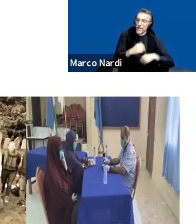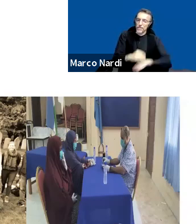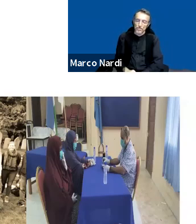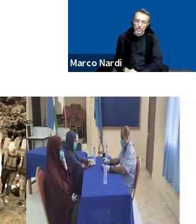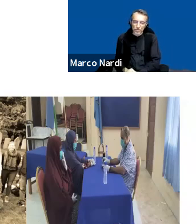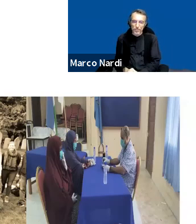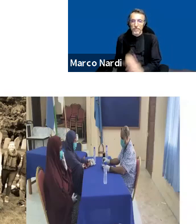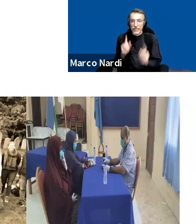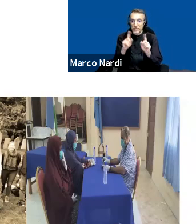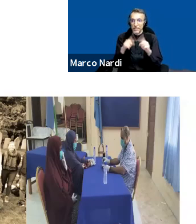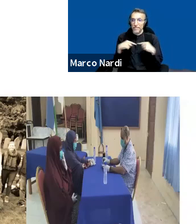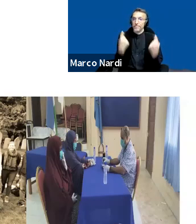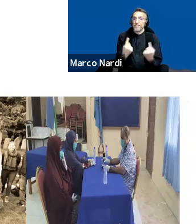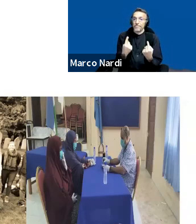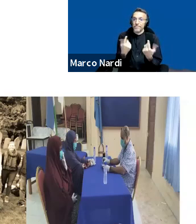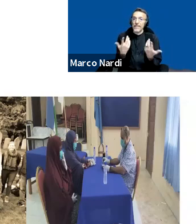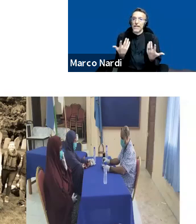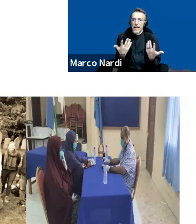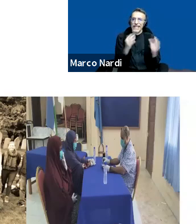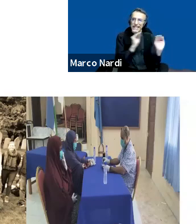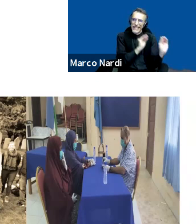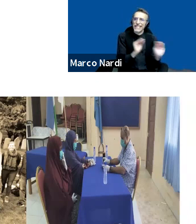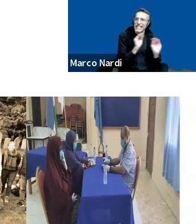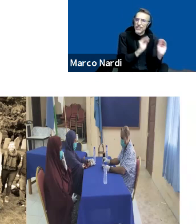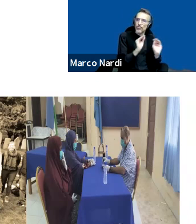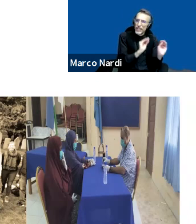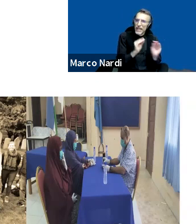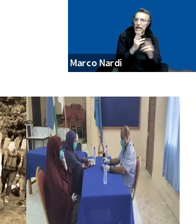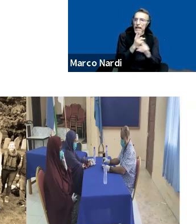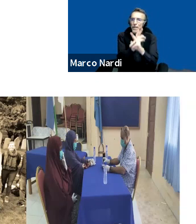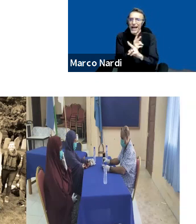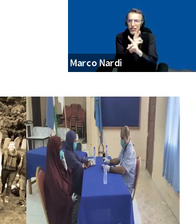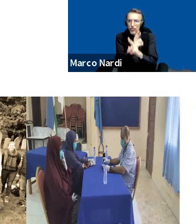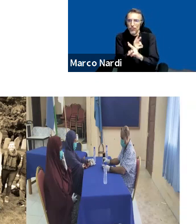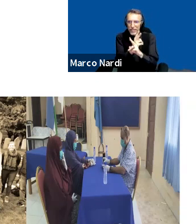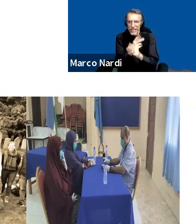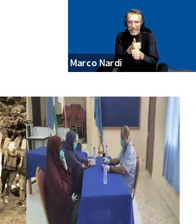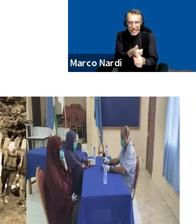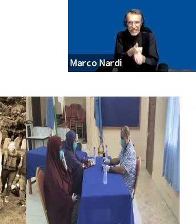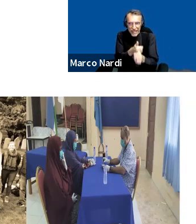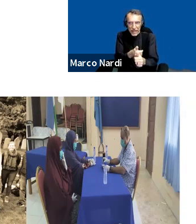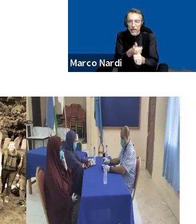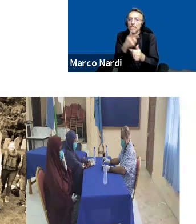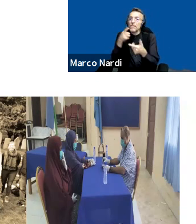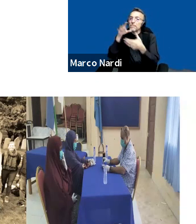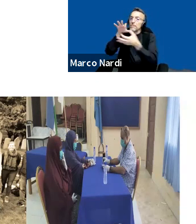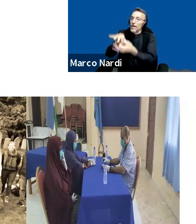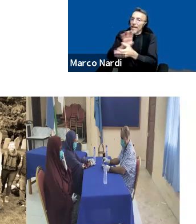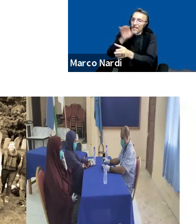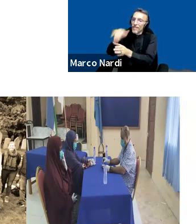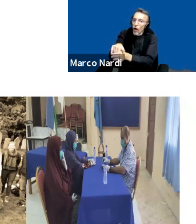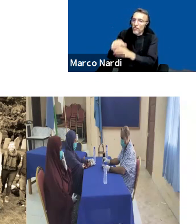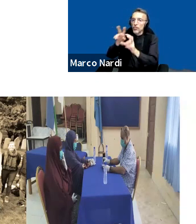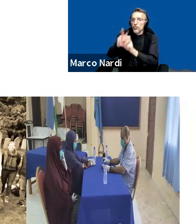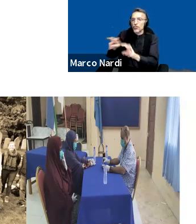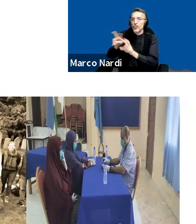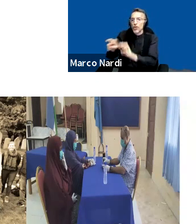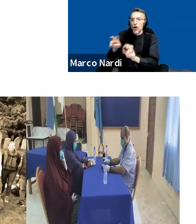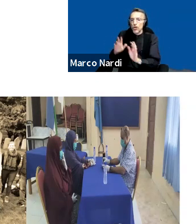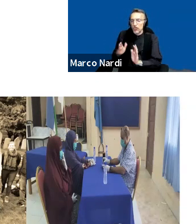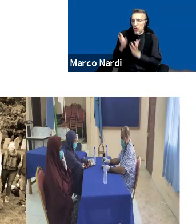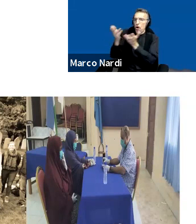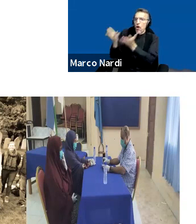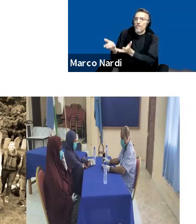many of us, apart from the teaching and the mentoring, we also work on a range of research, often in collaboration with